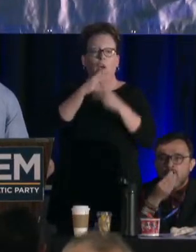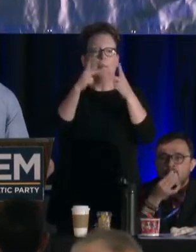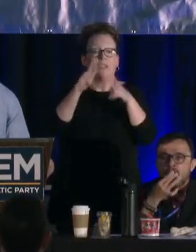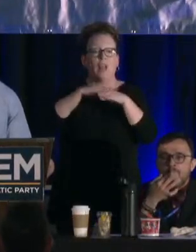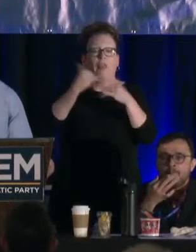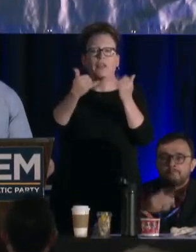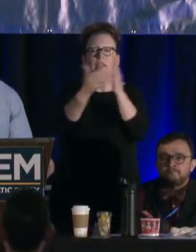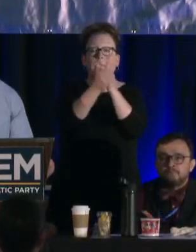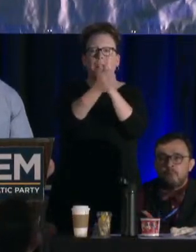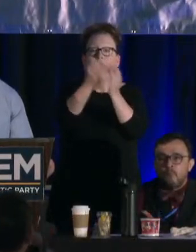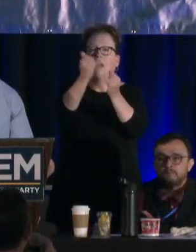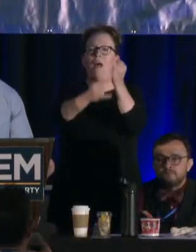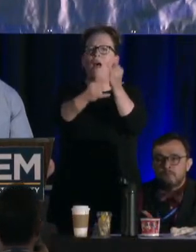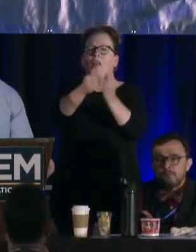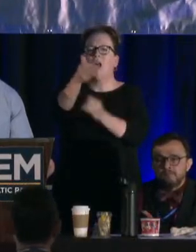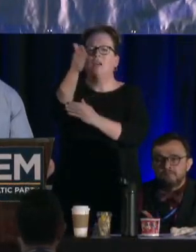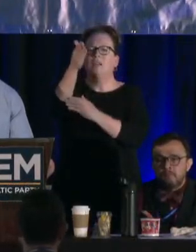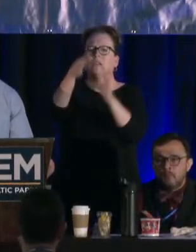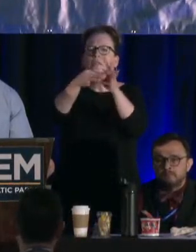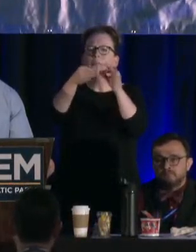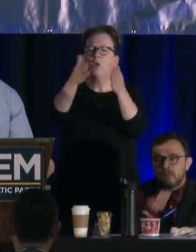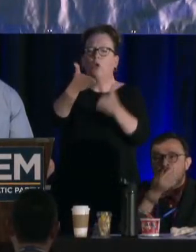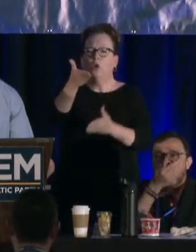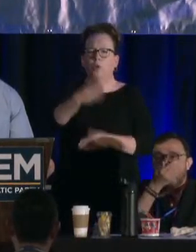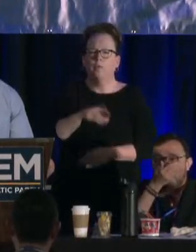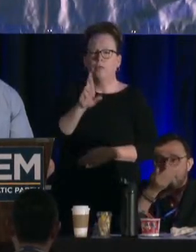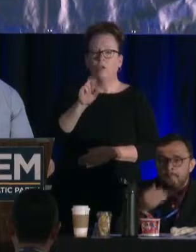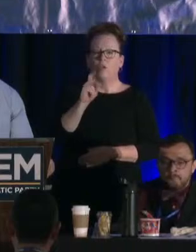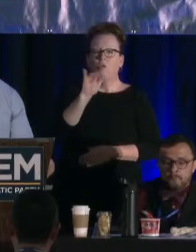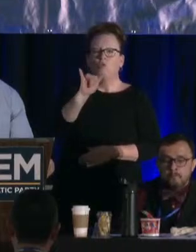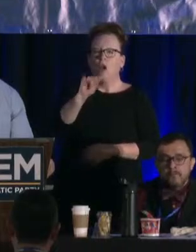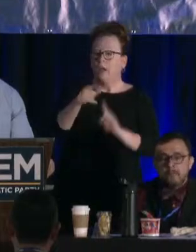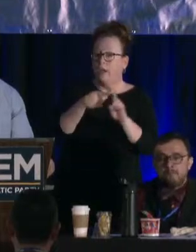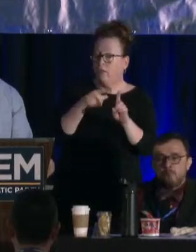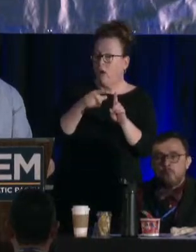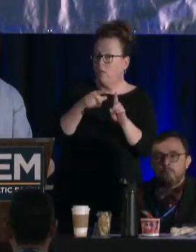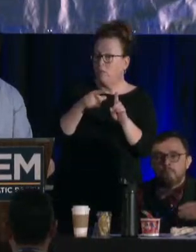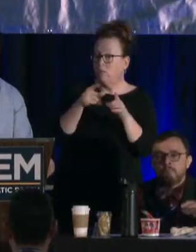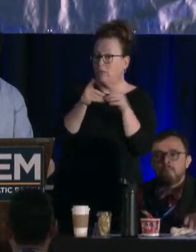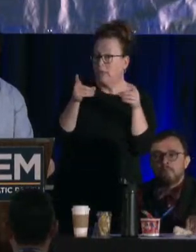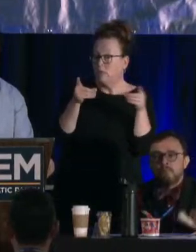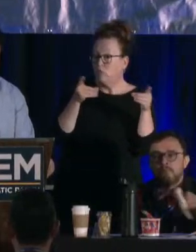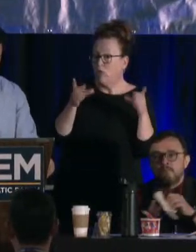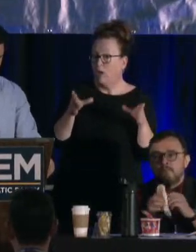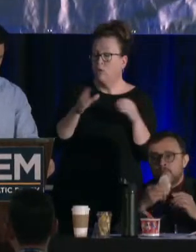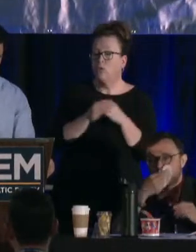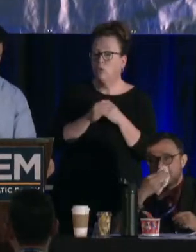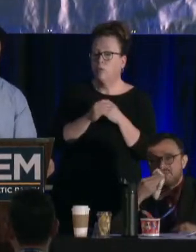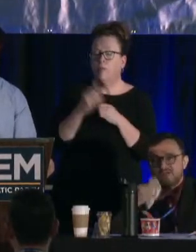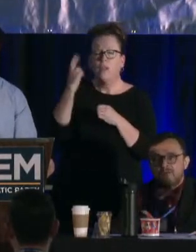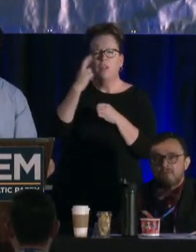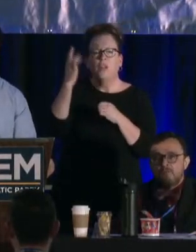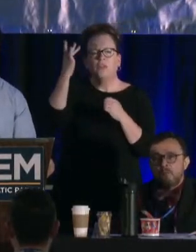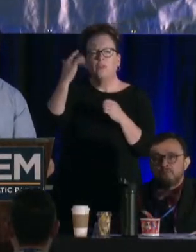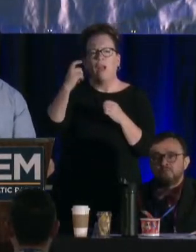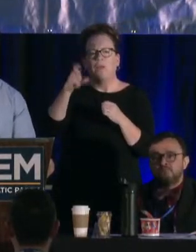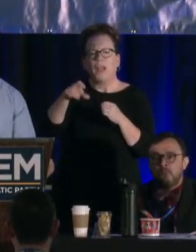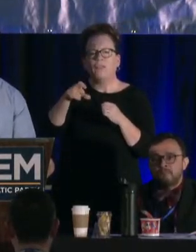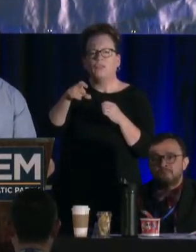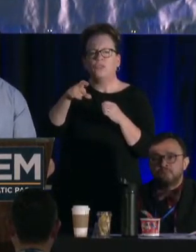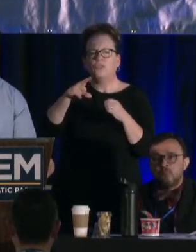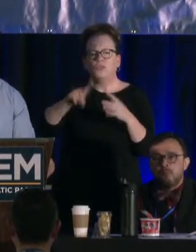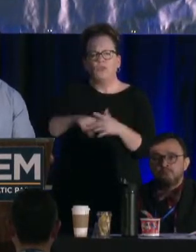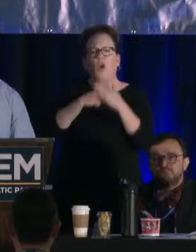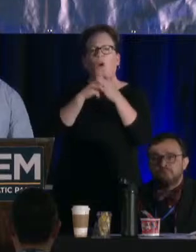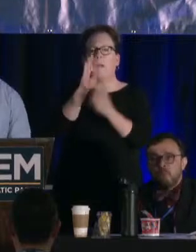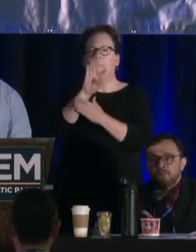Our last speaker. Sure. Rocky Fernandez, Region 8 Director. Reason why we have to go to a ballot